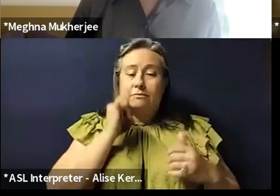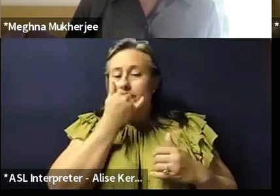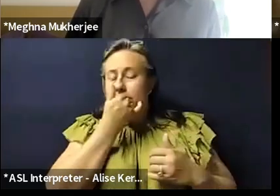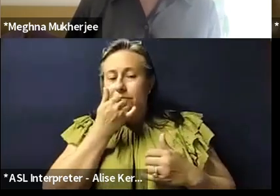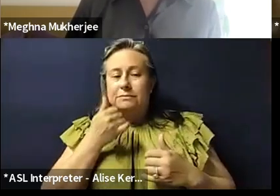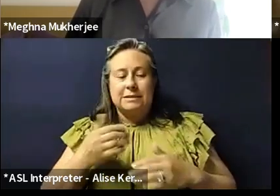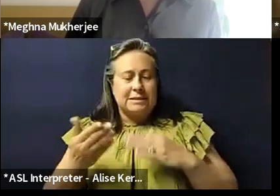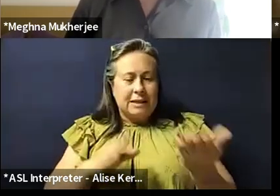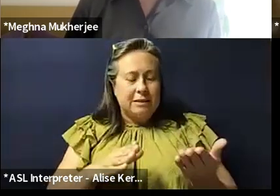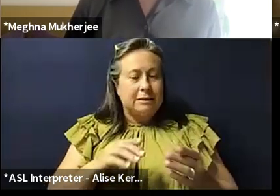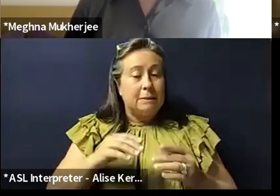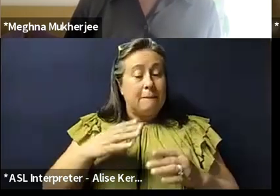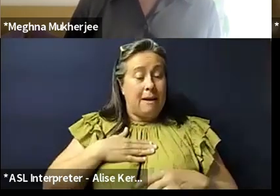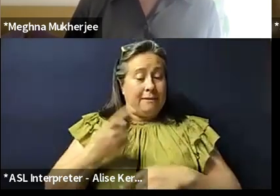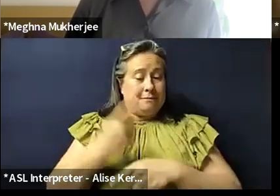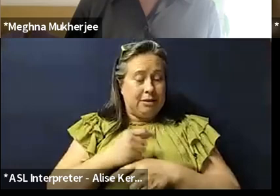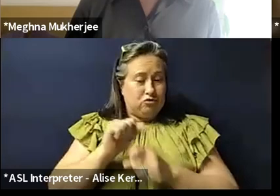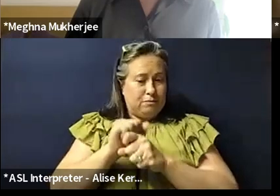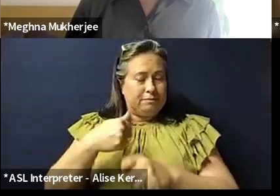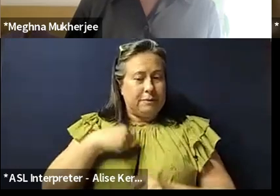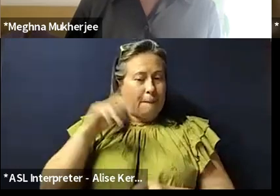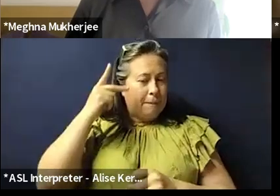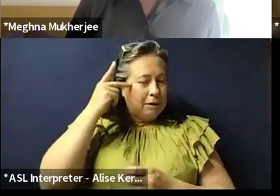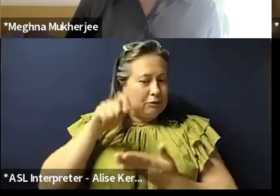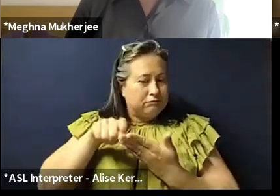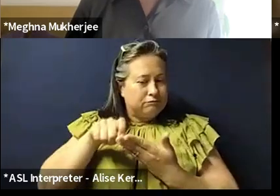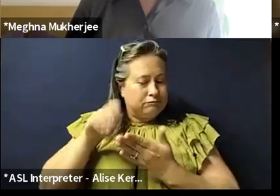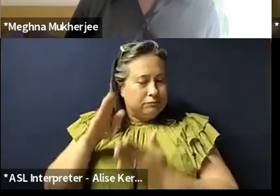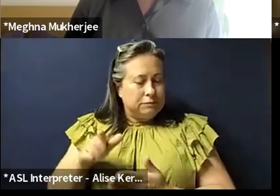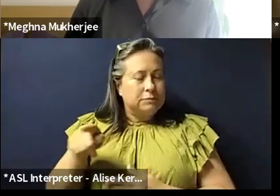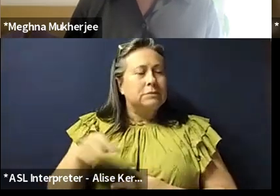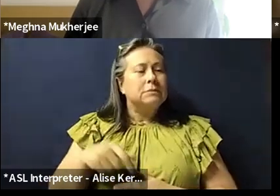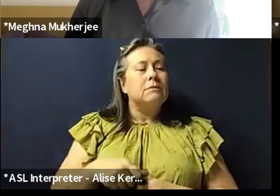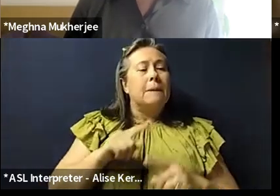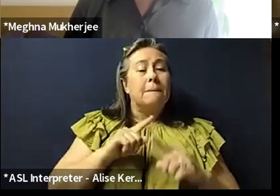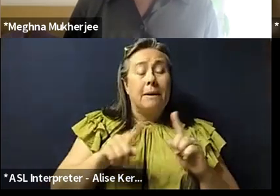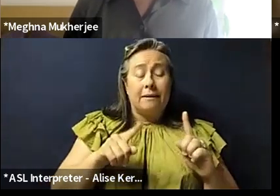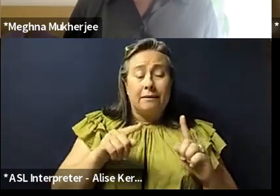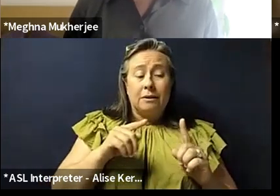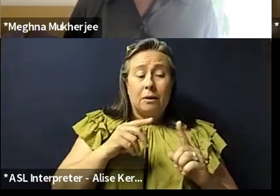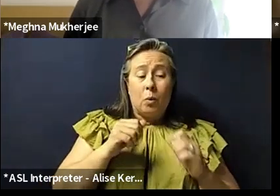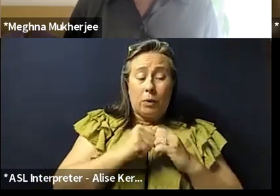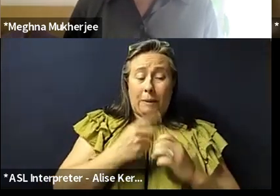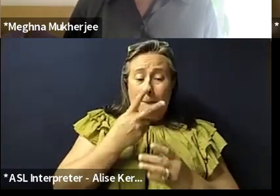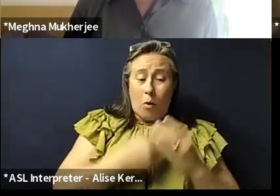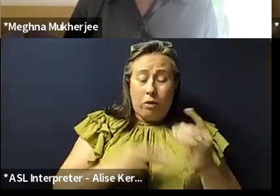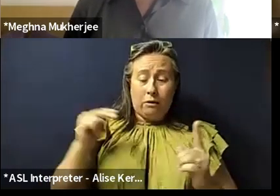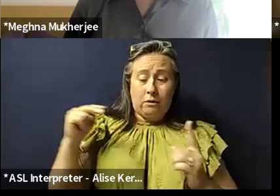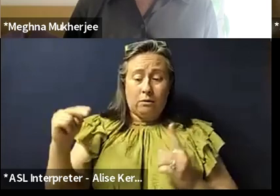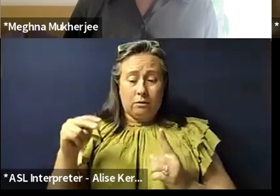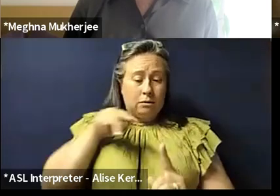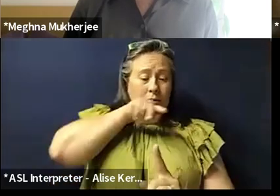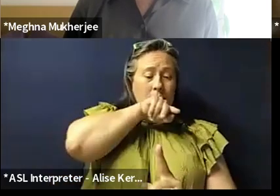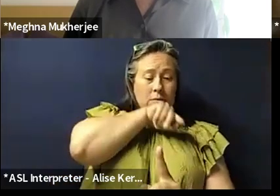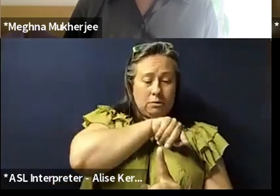political journalist, and it seems like the disability narrative on both sides is